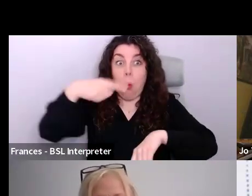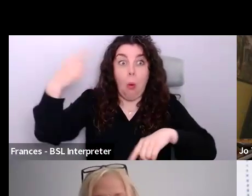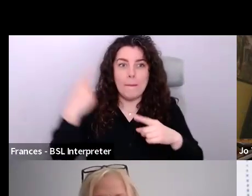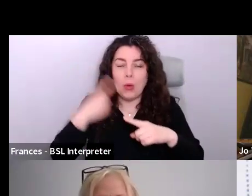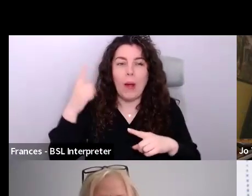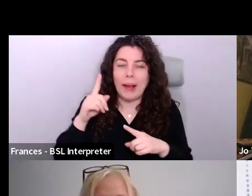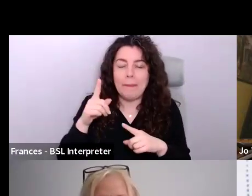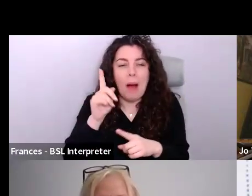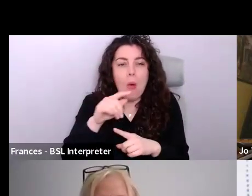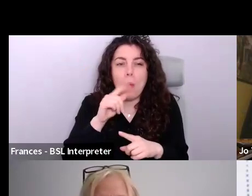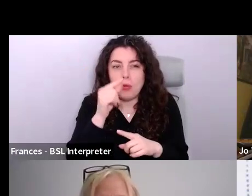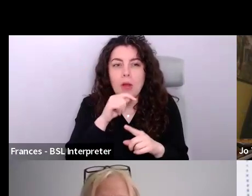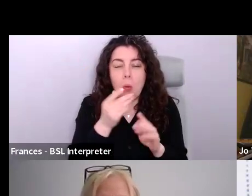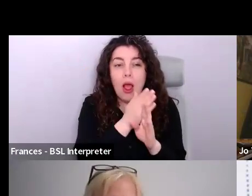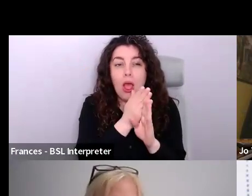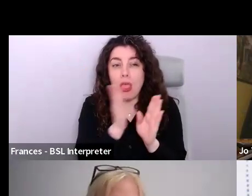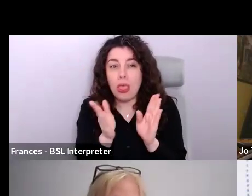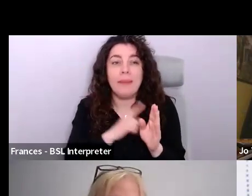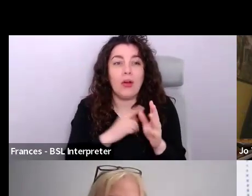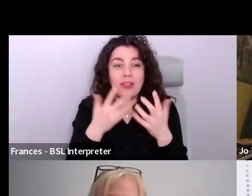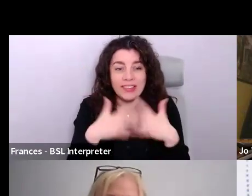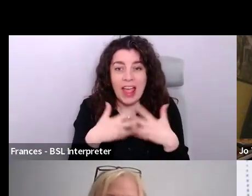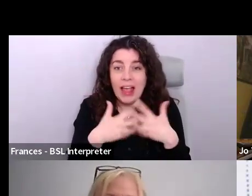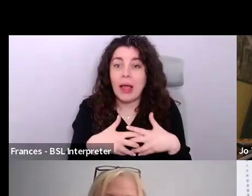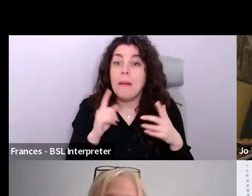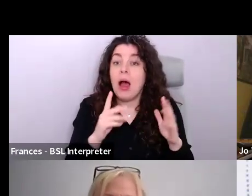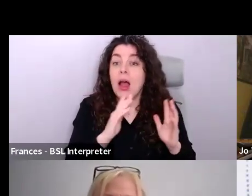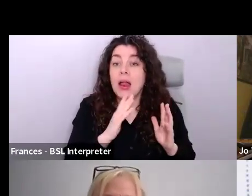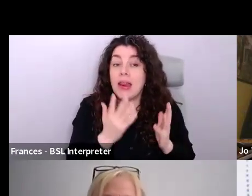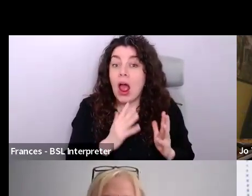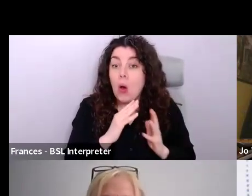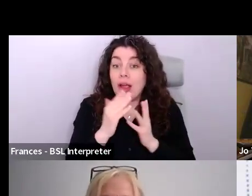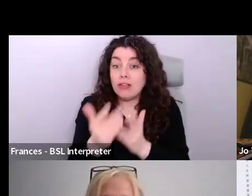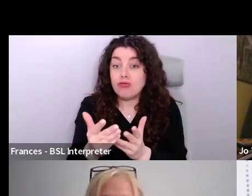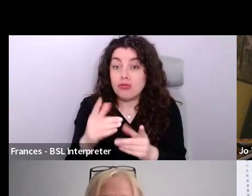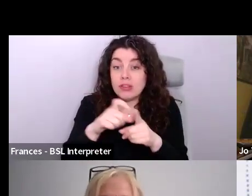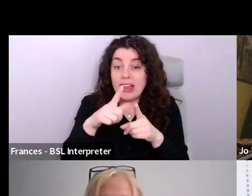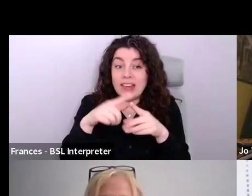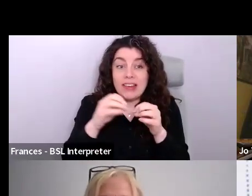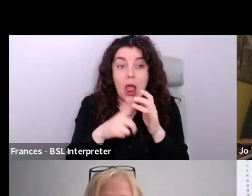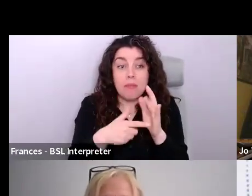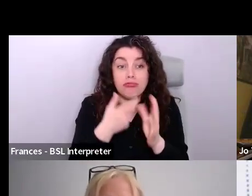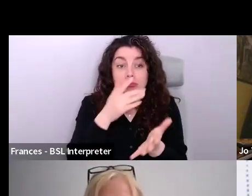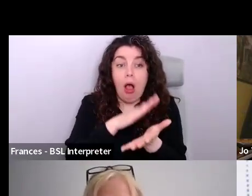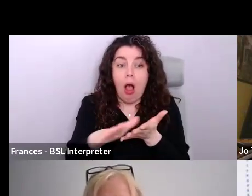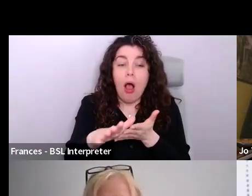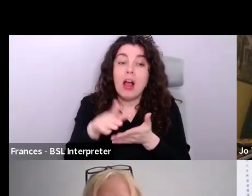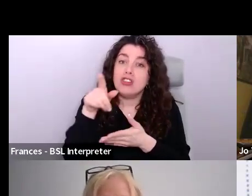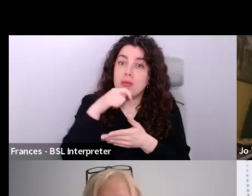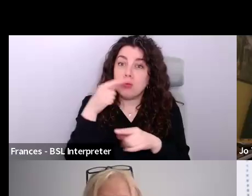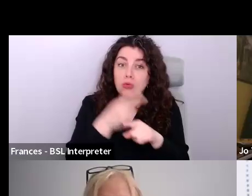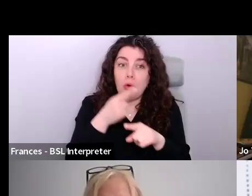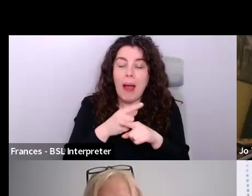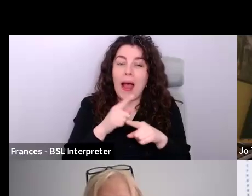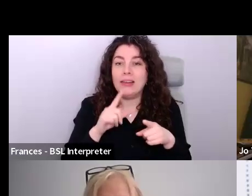I just wanted to now introduce Deborah Underwood-King, who will be speaking to us about the Disability Confidence Scheme. Deborah is an